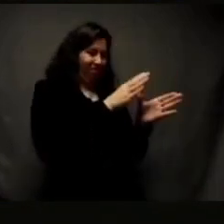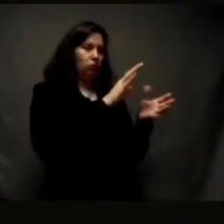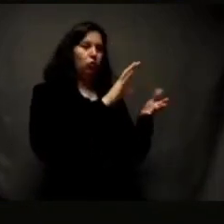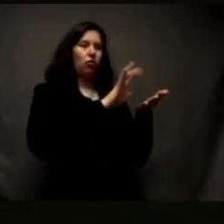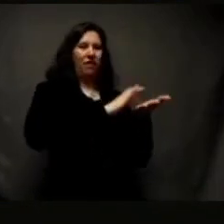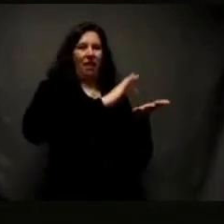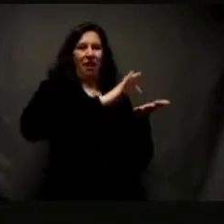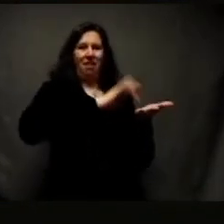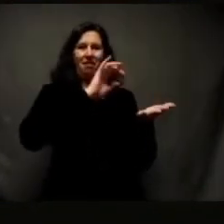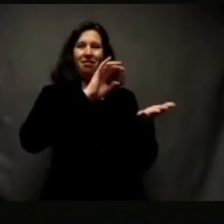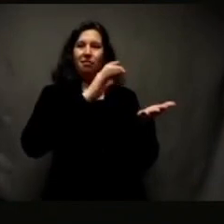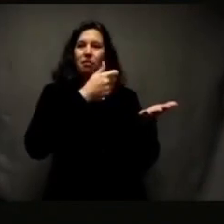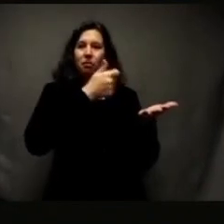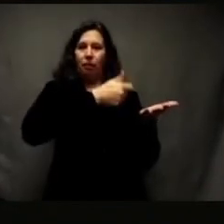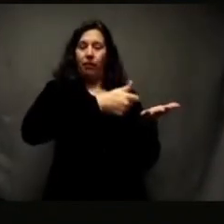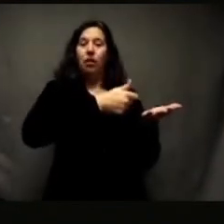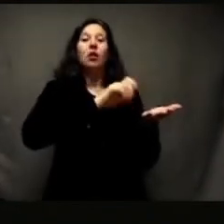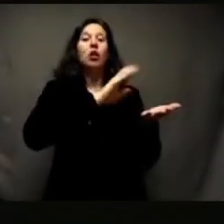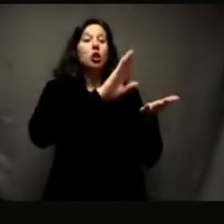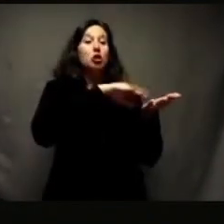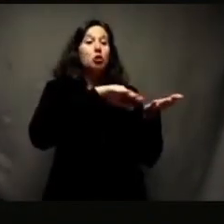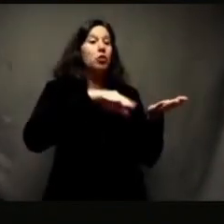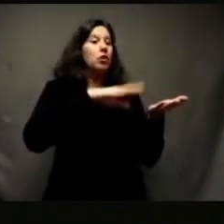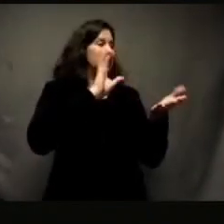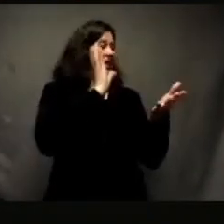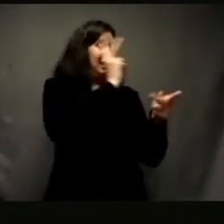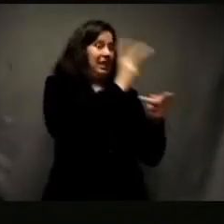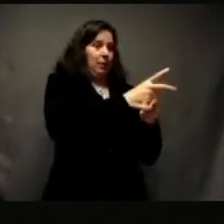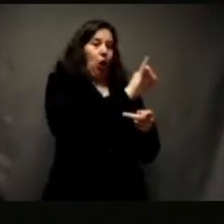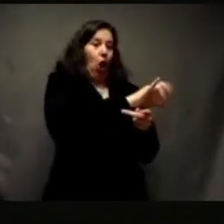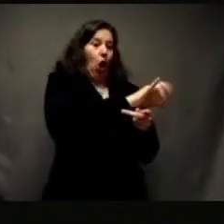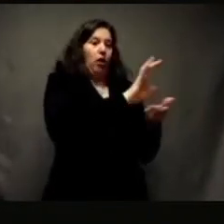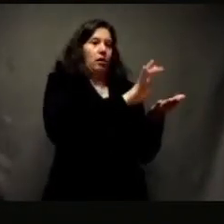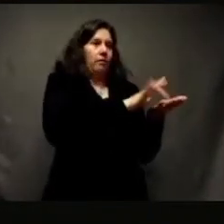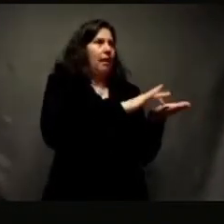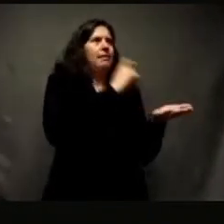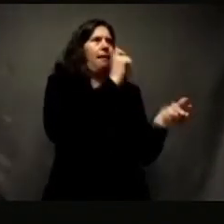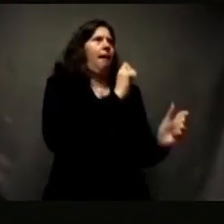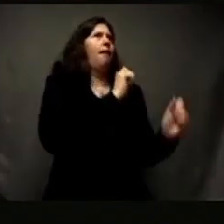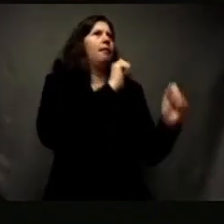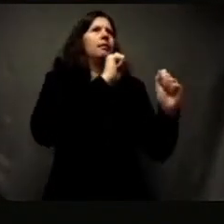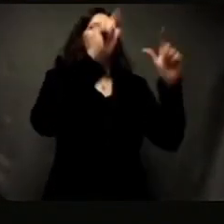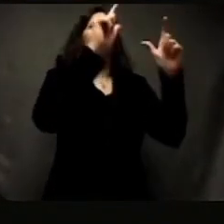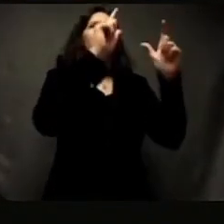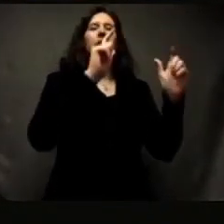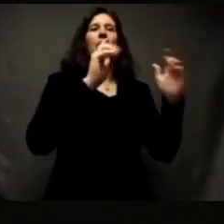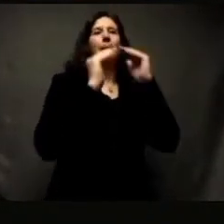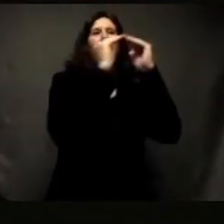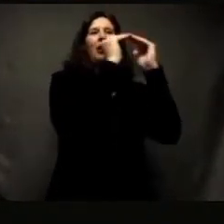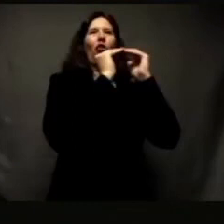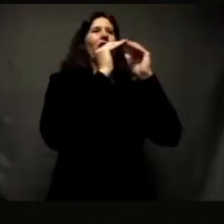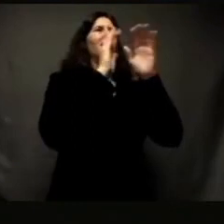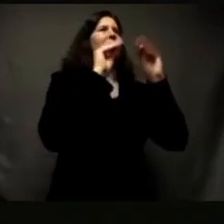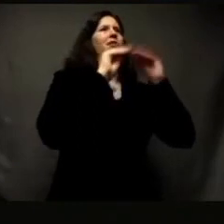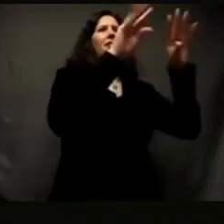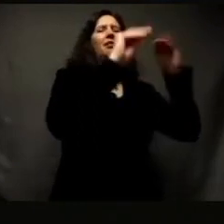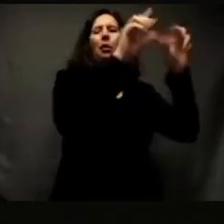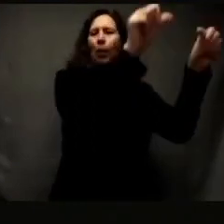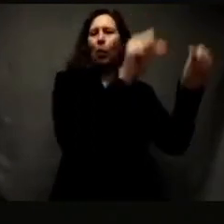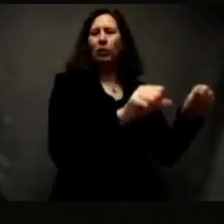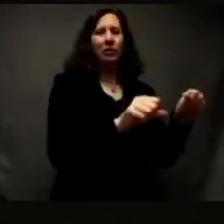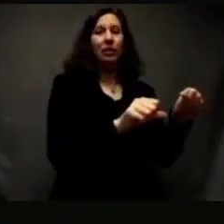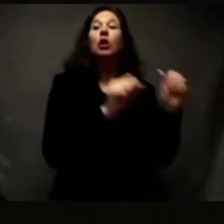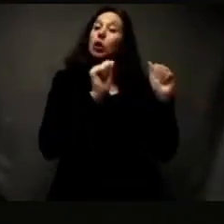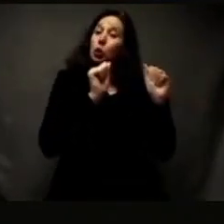children's projects stay on that device for the most part, and there's much less interaction with peers on the internet. You can